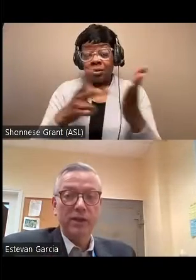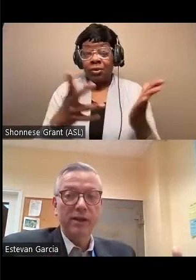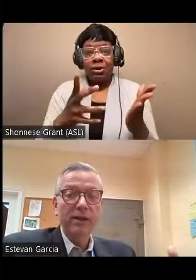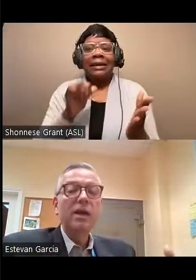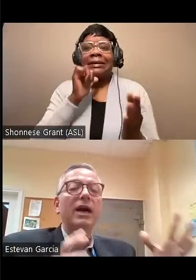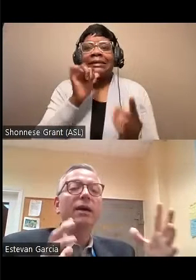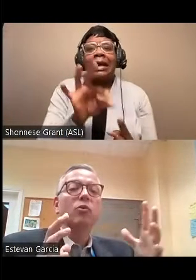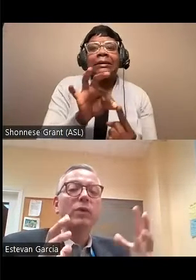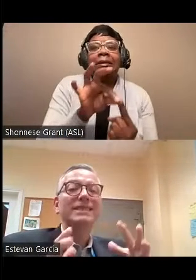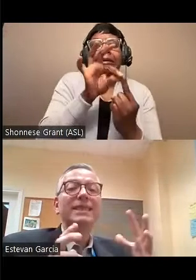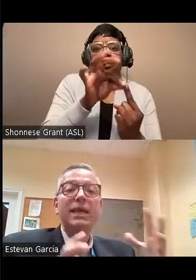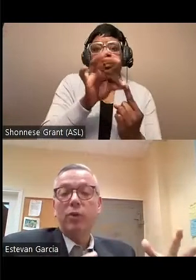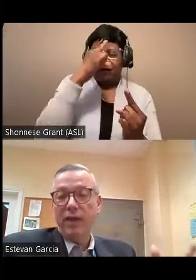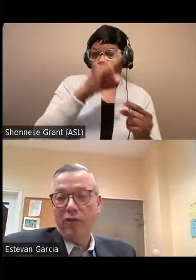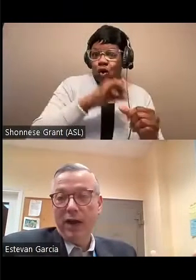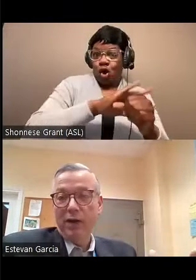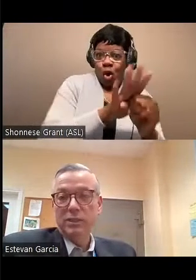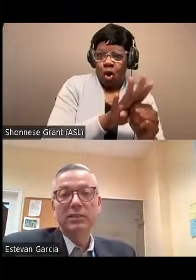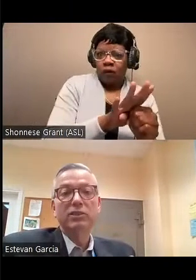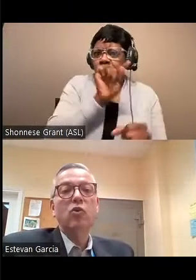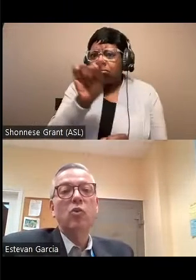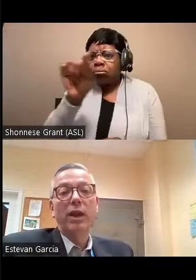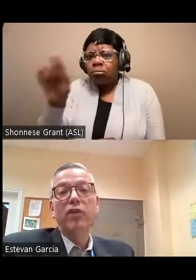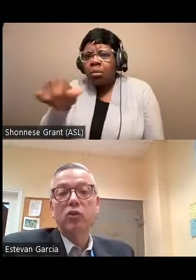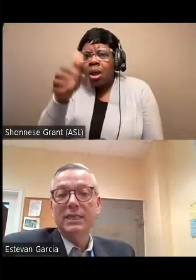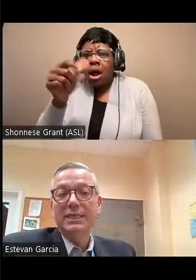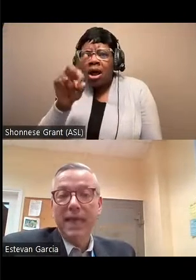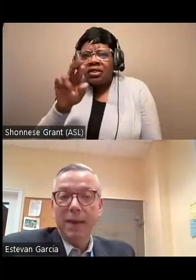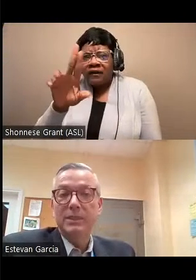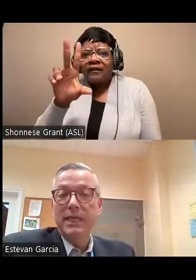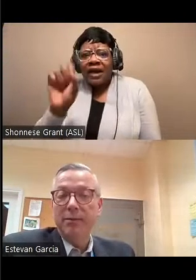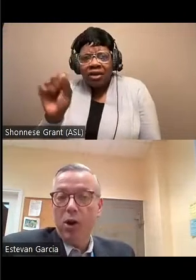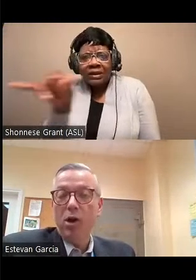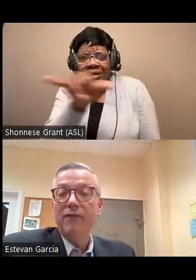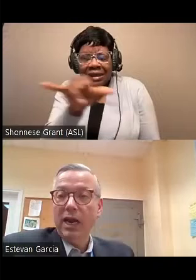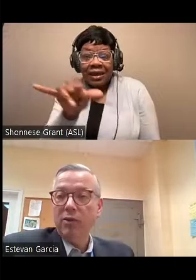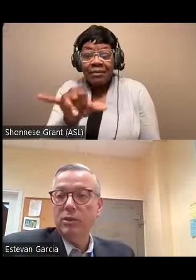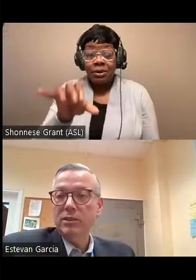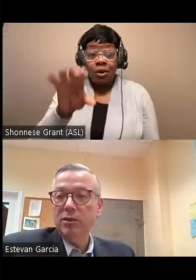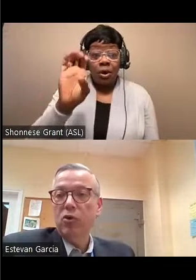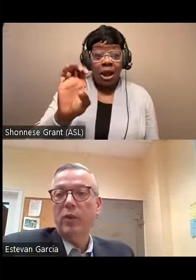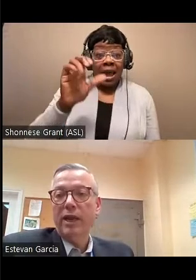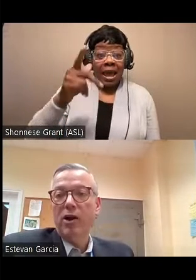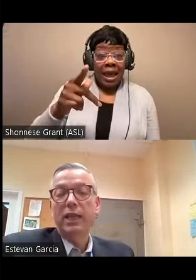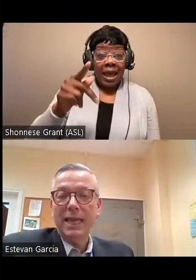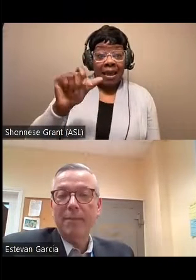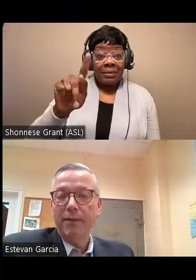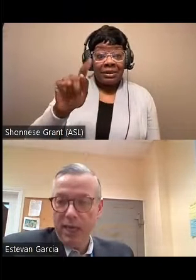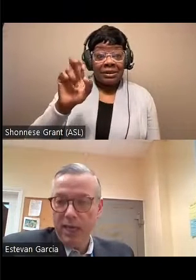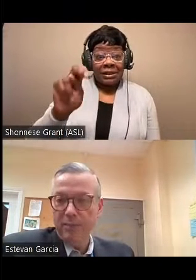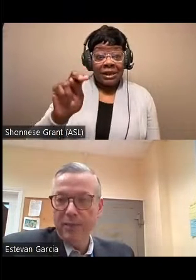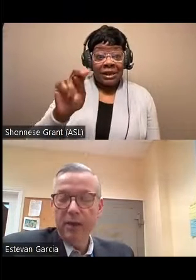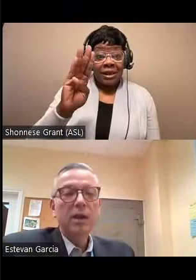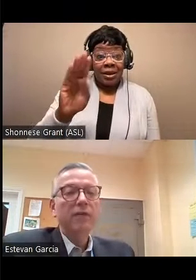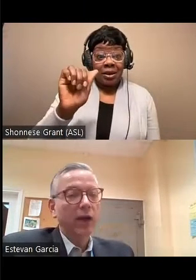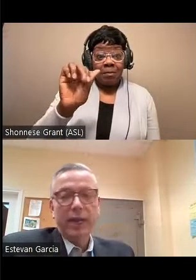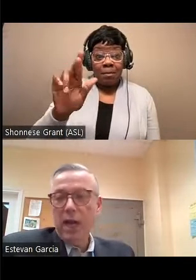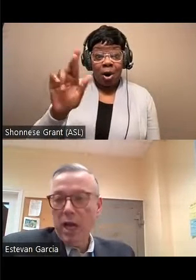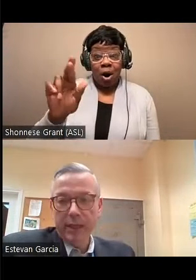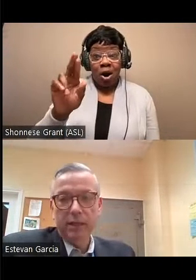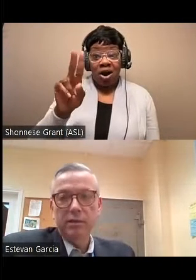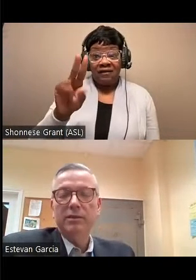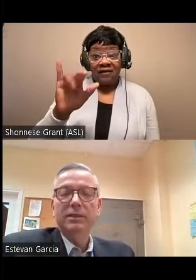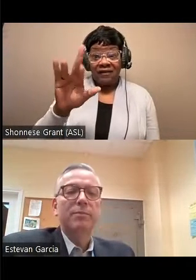to COVID. We see it with other viruses. So one of those is the Epstein-Barr virus, or we call it EBV.